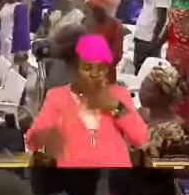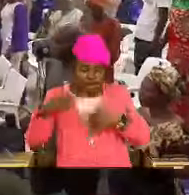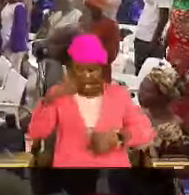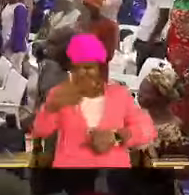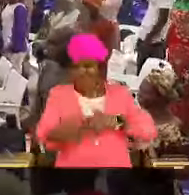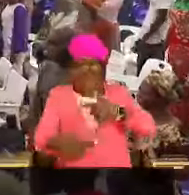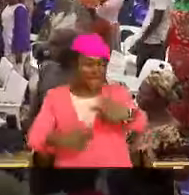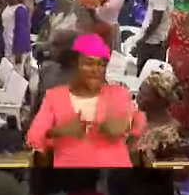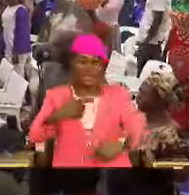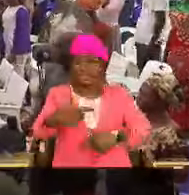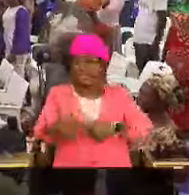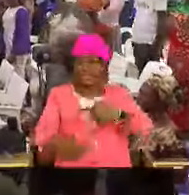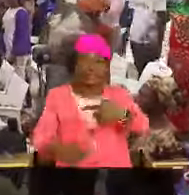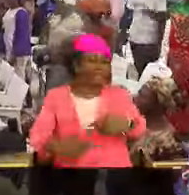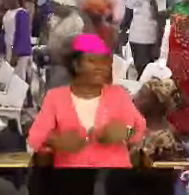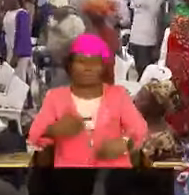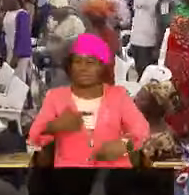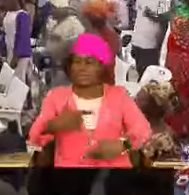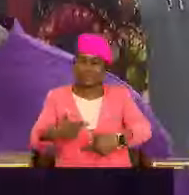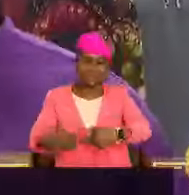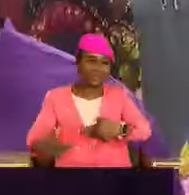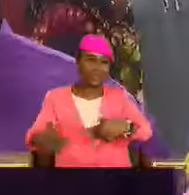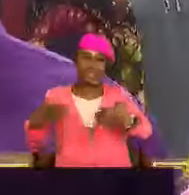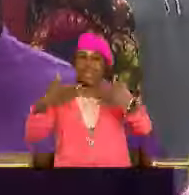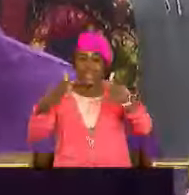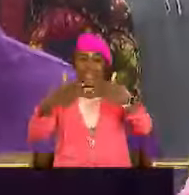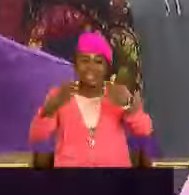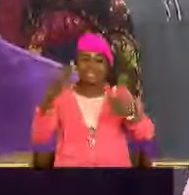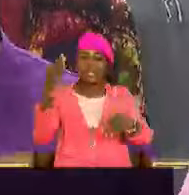bloodline shout it let me hear